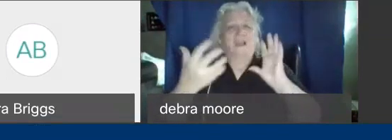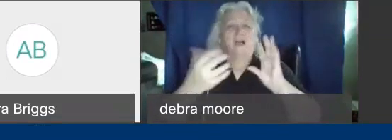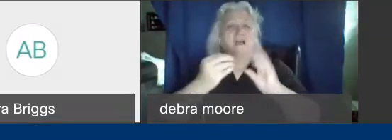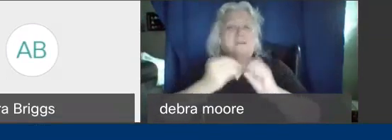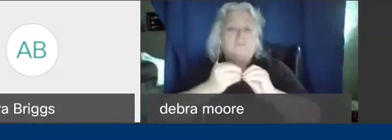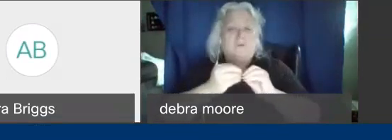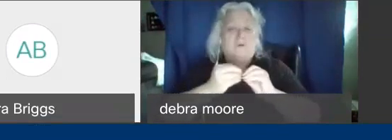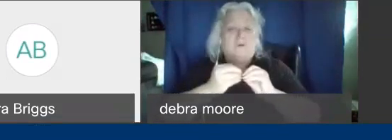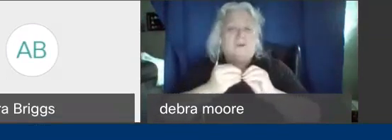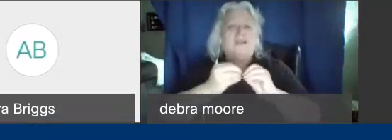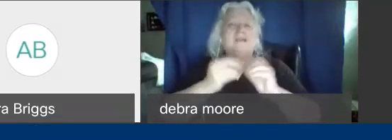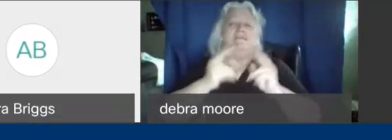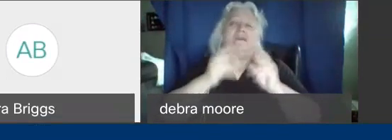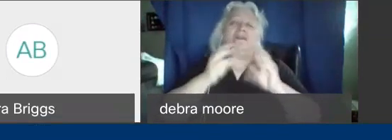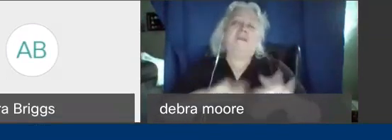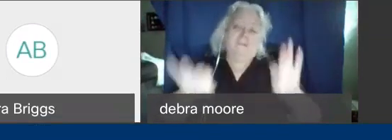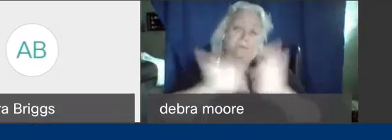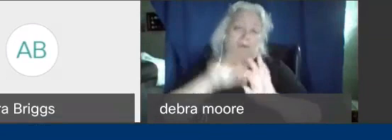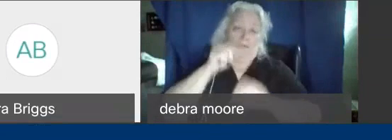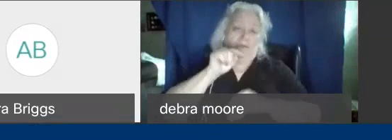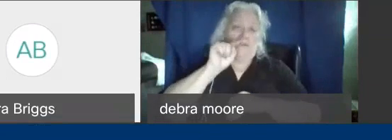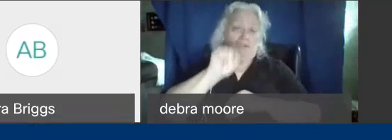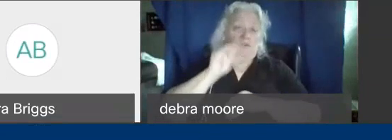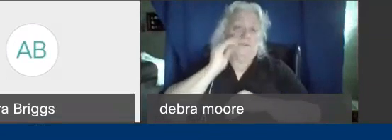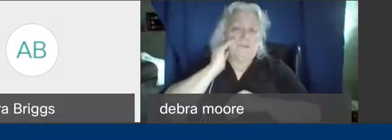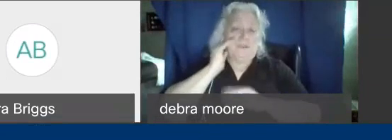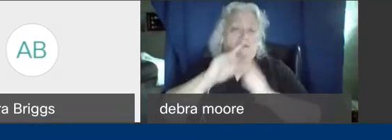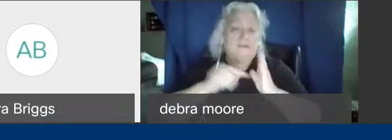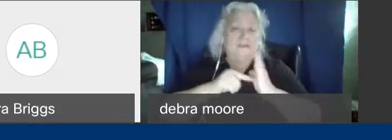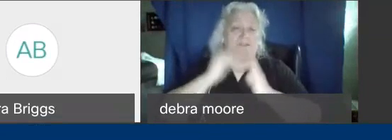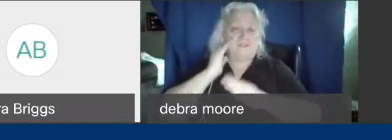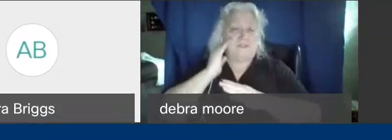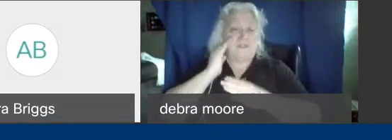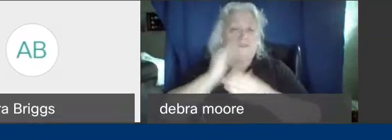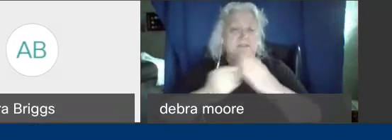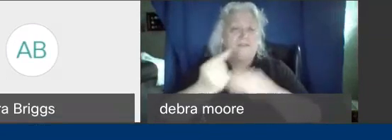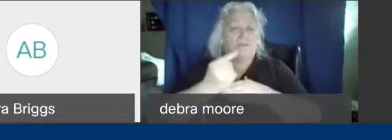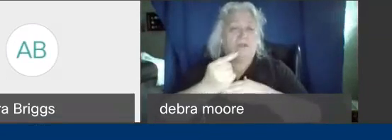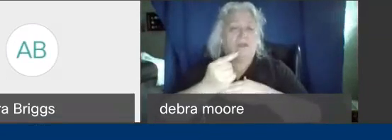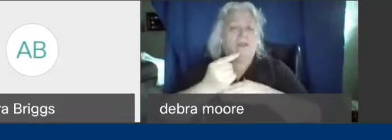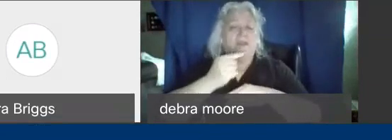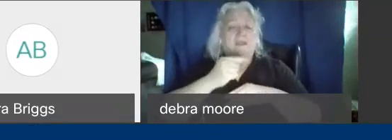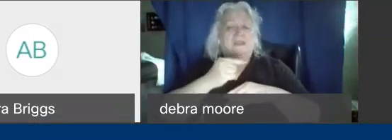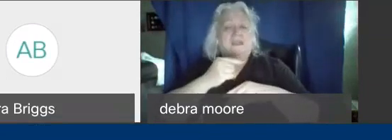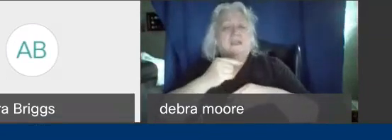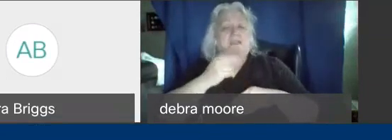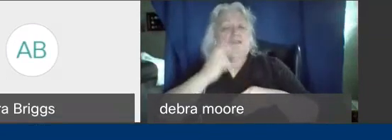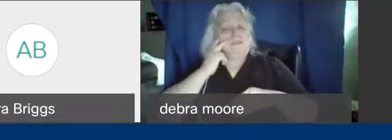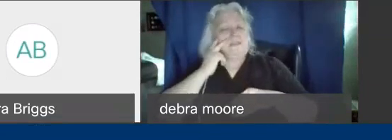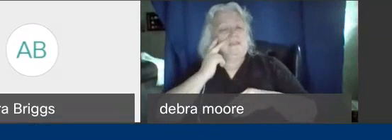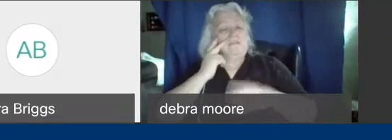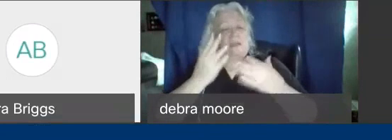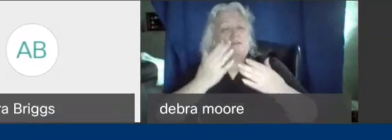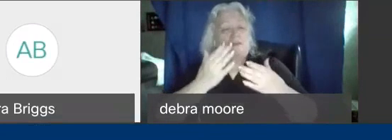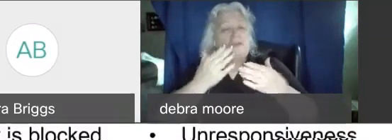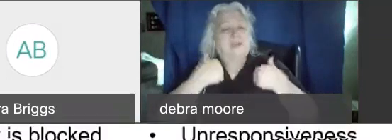slide, but it's important that you know these so that you're able to detect if someone you know is exhibiting any of these symptoms.